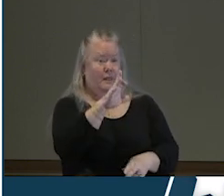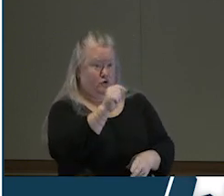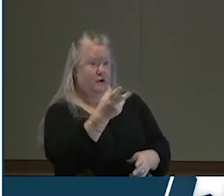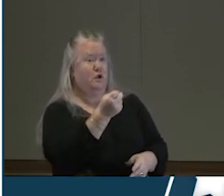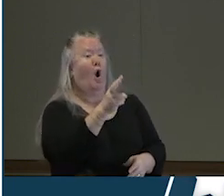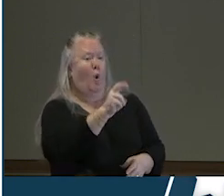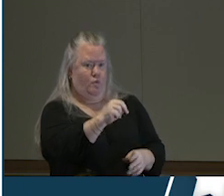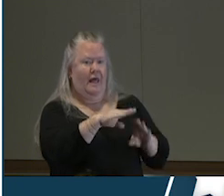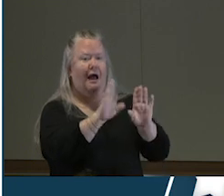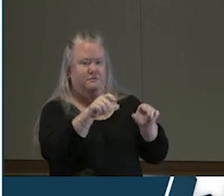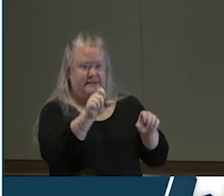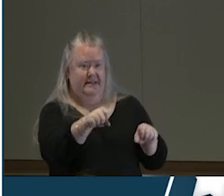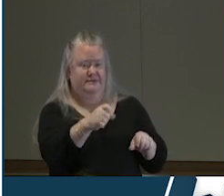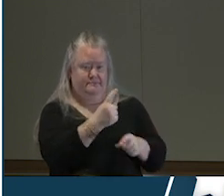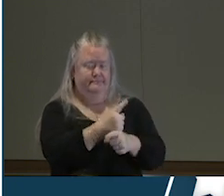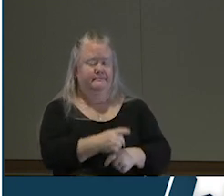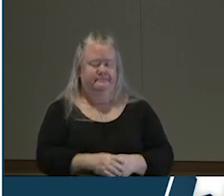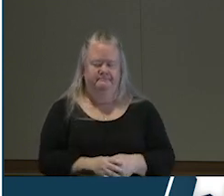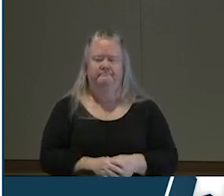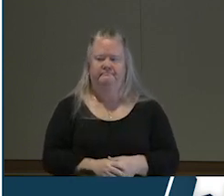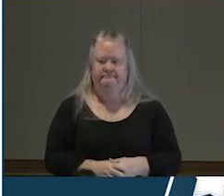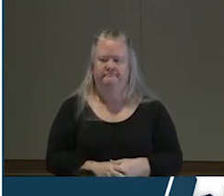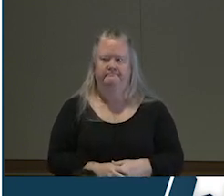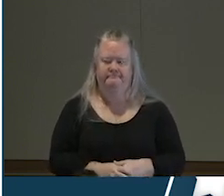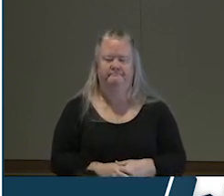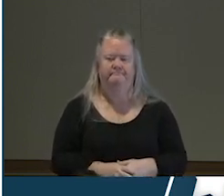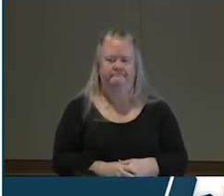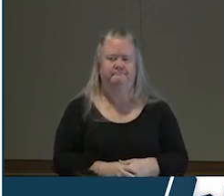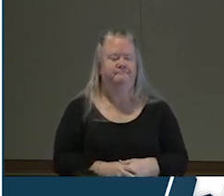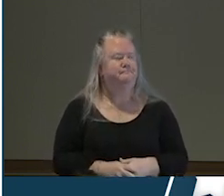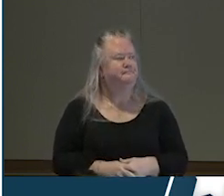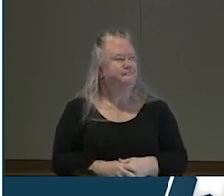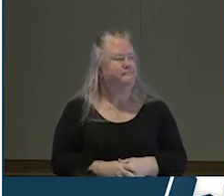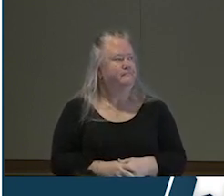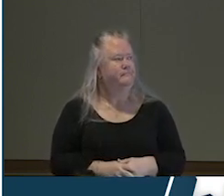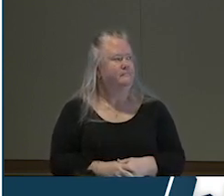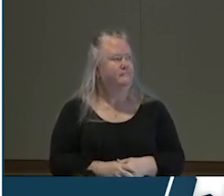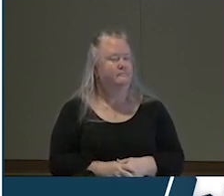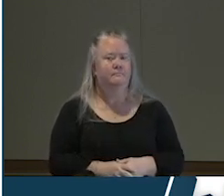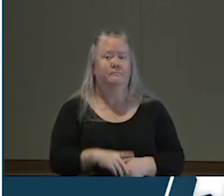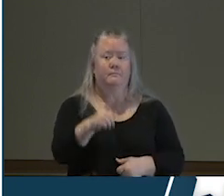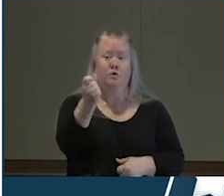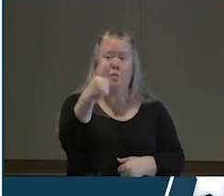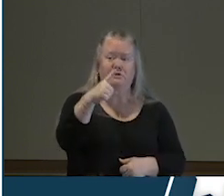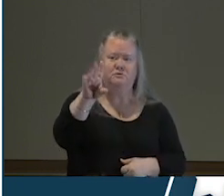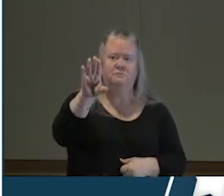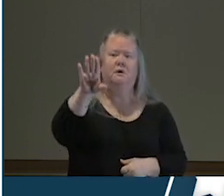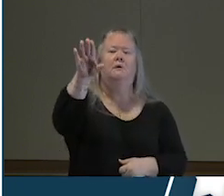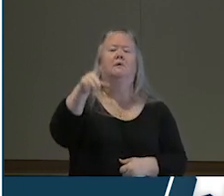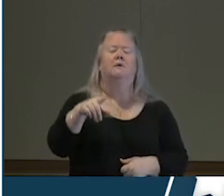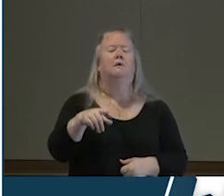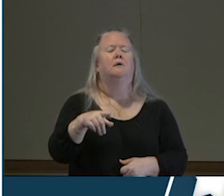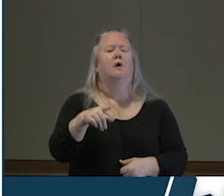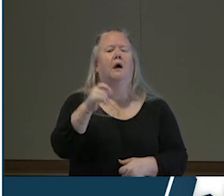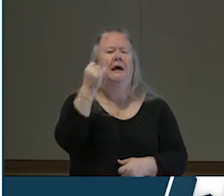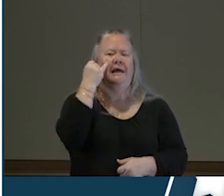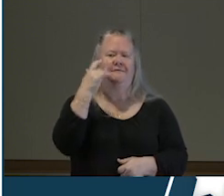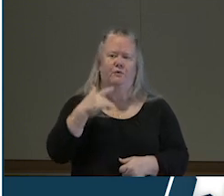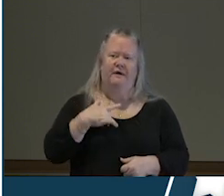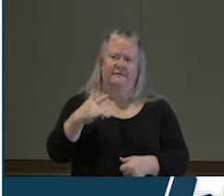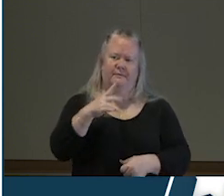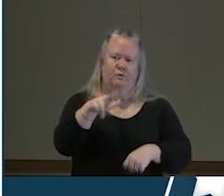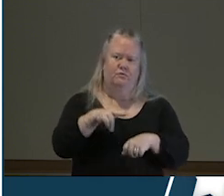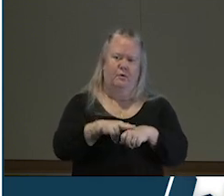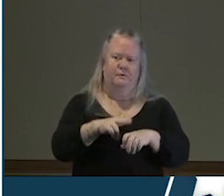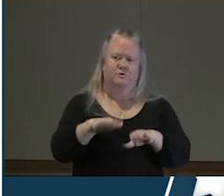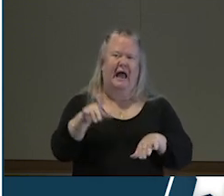The trust can own the house, yes. Yep. Was there a question in the back? I do. What if you have typical children?